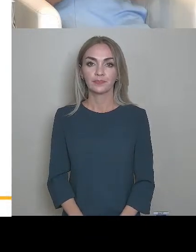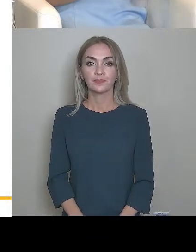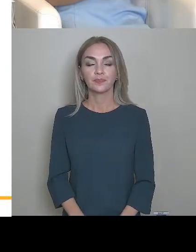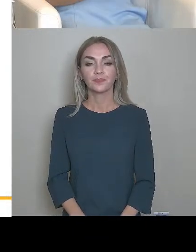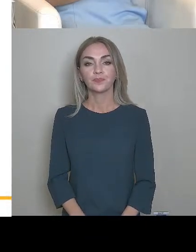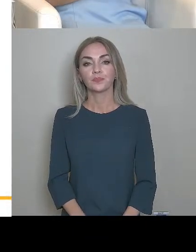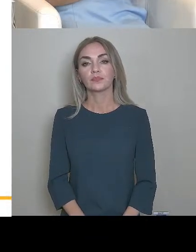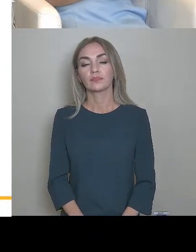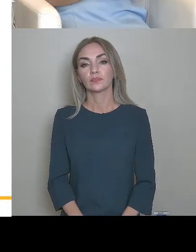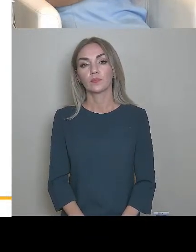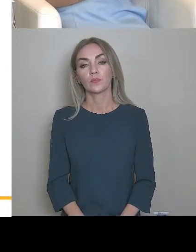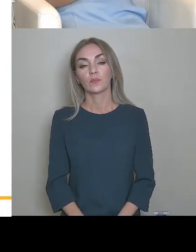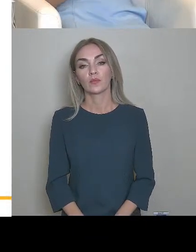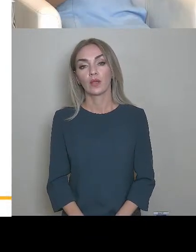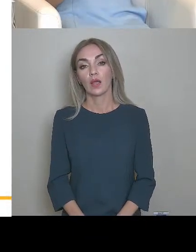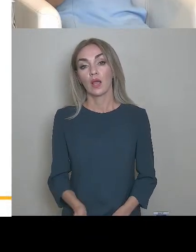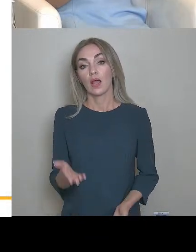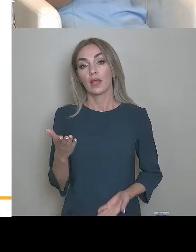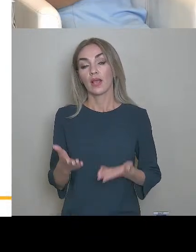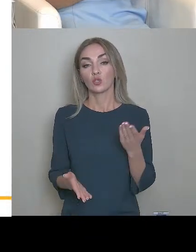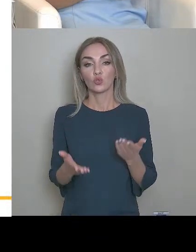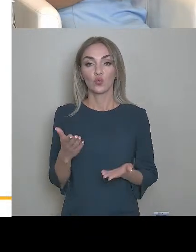incapacitated.